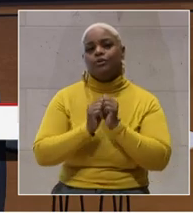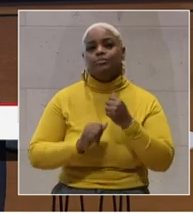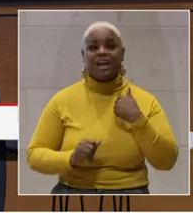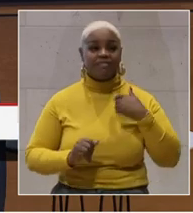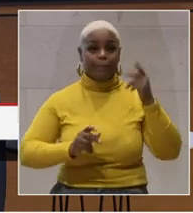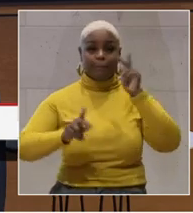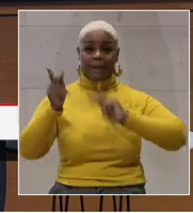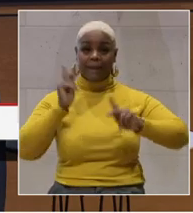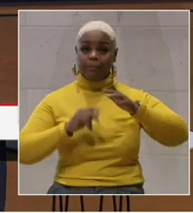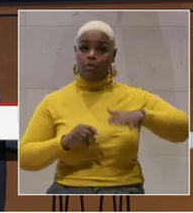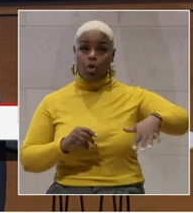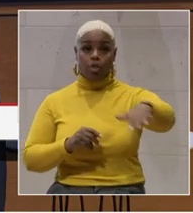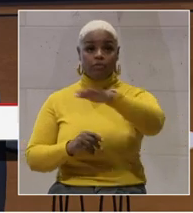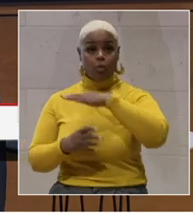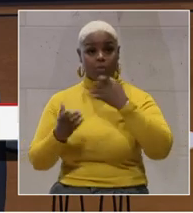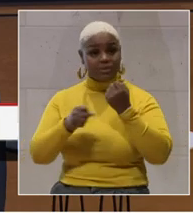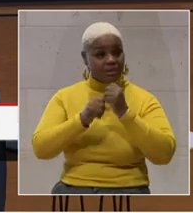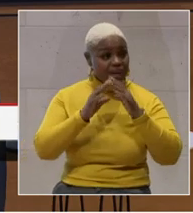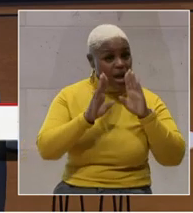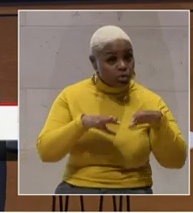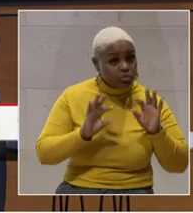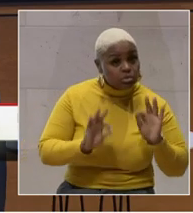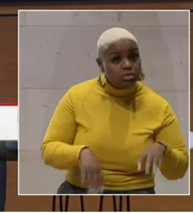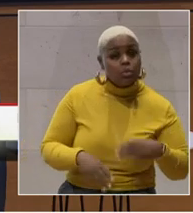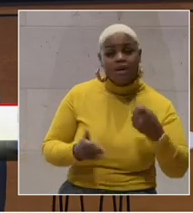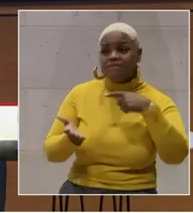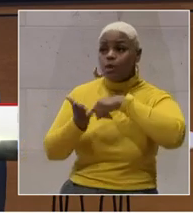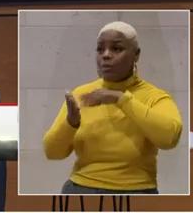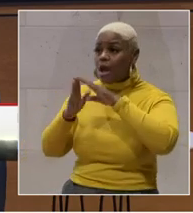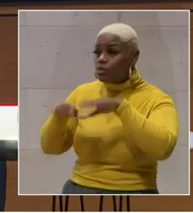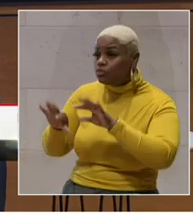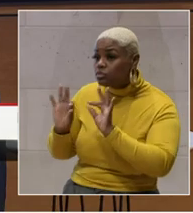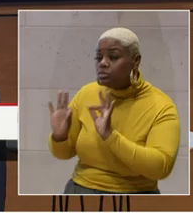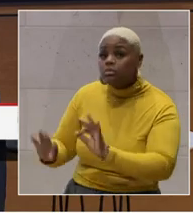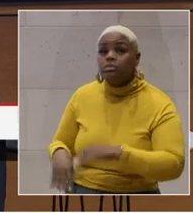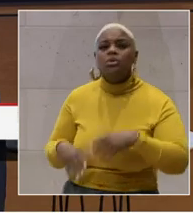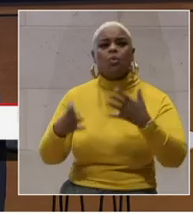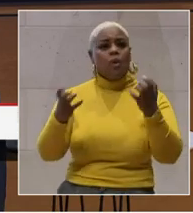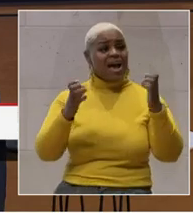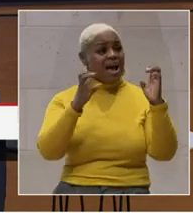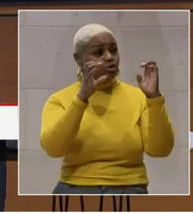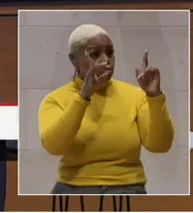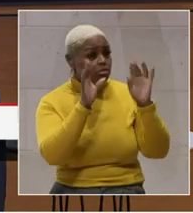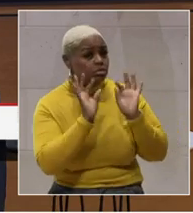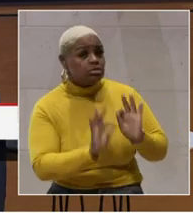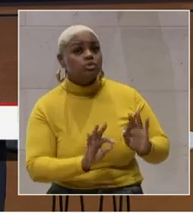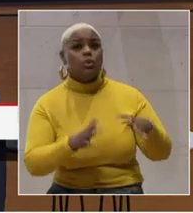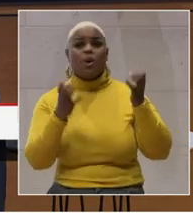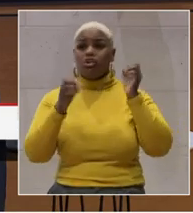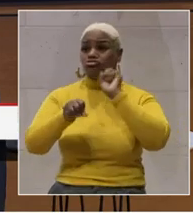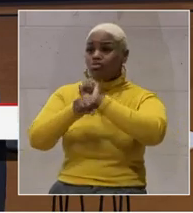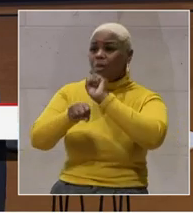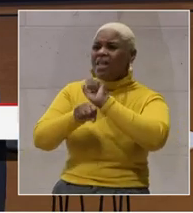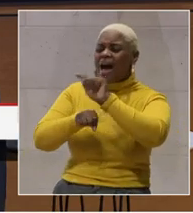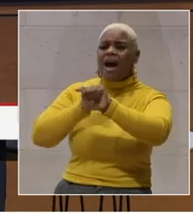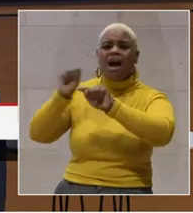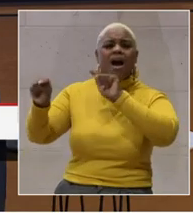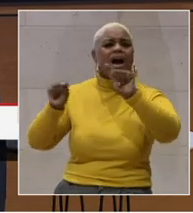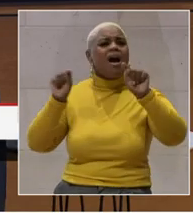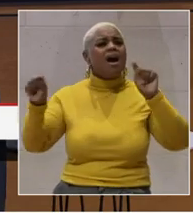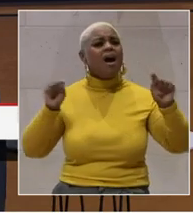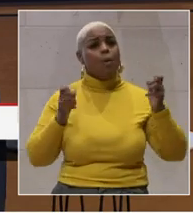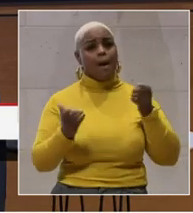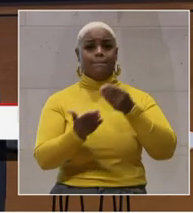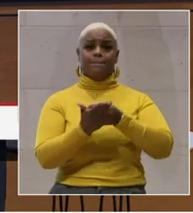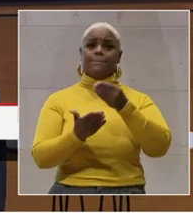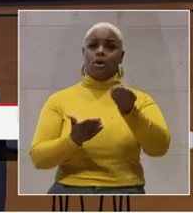housing, they make great decisions around jobs, education for their kids, and their ability to buy